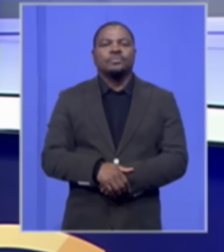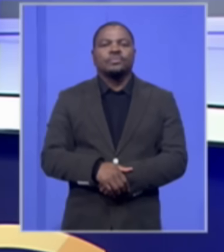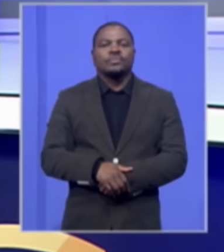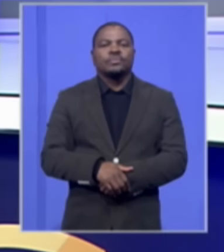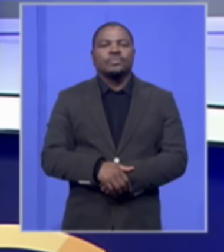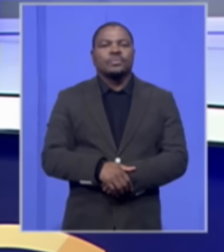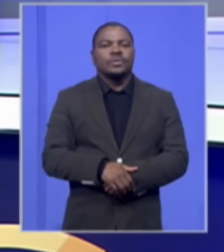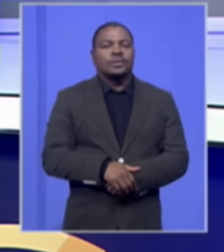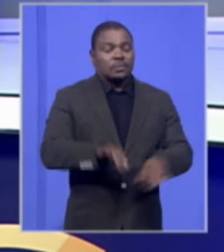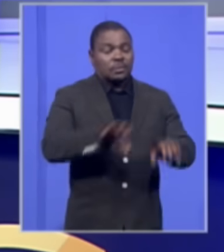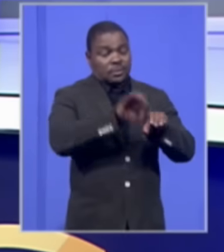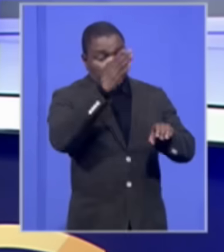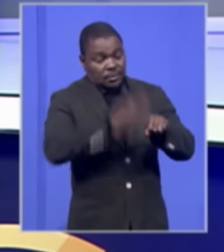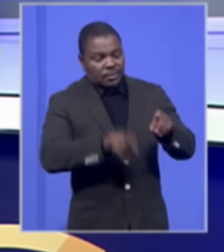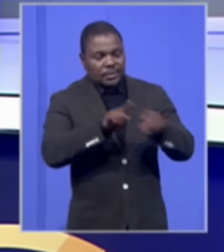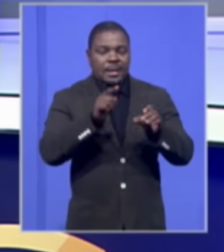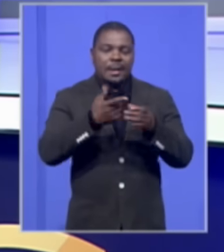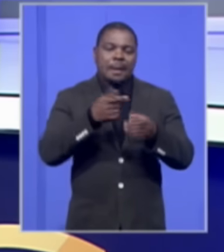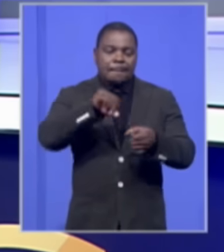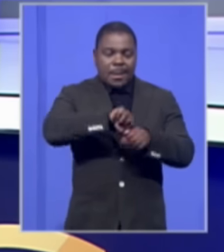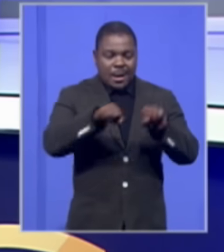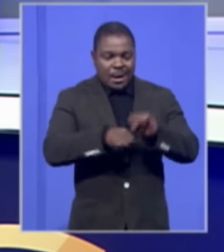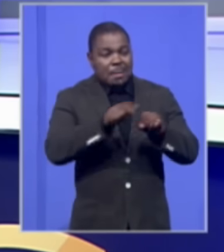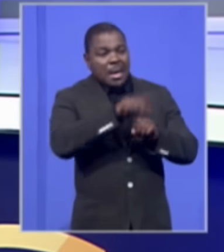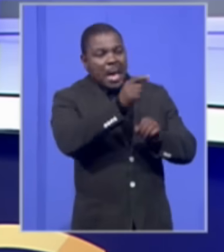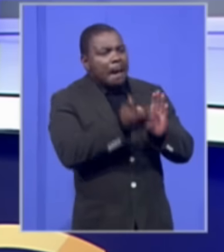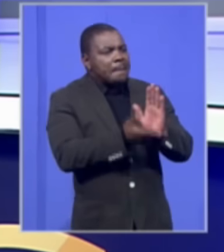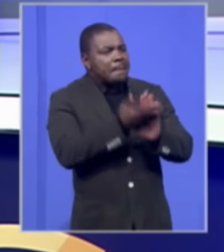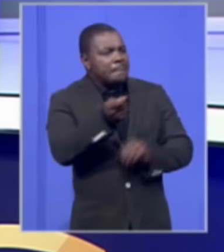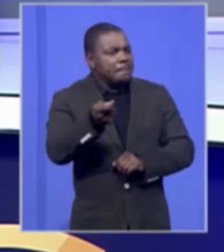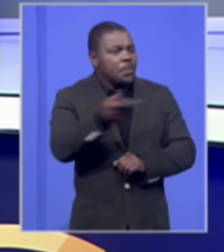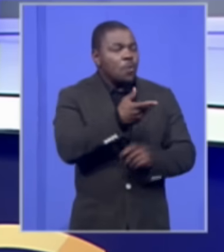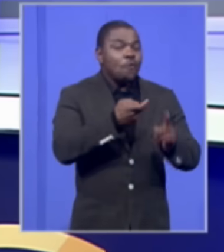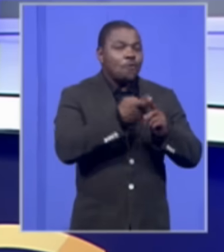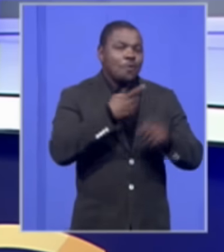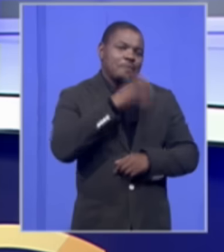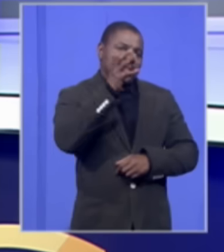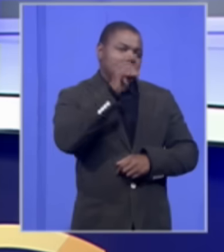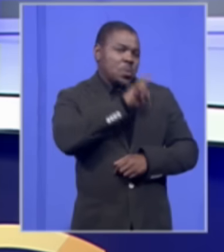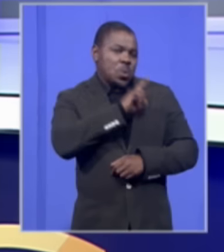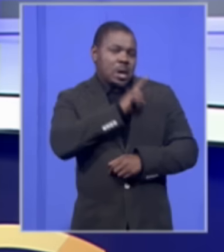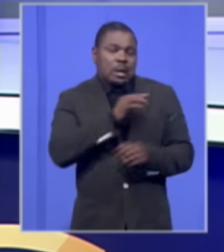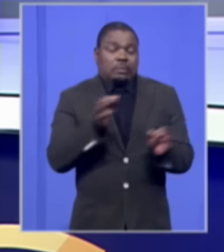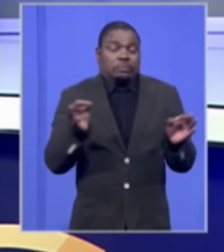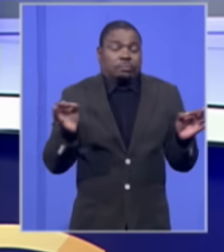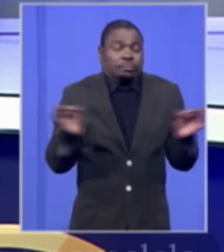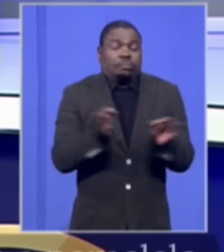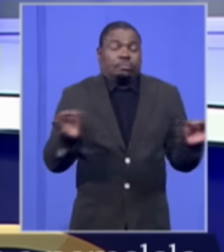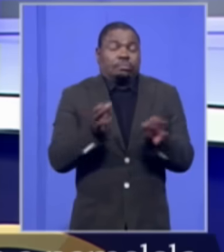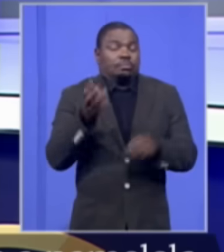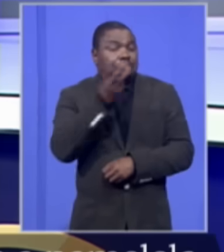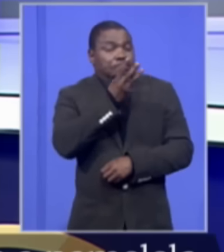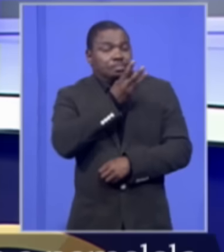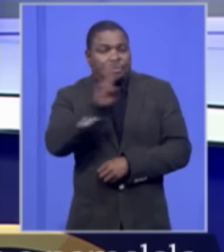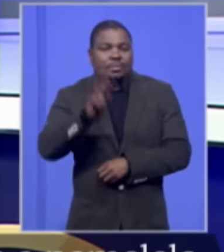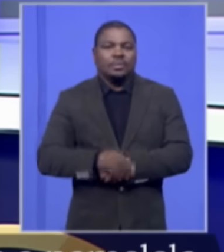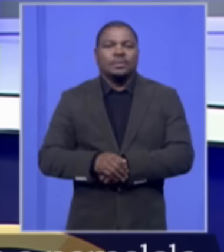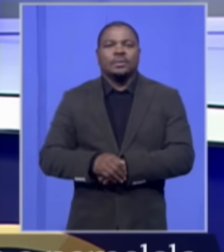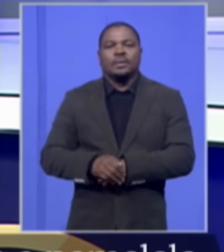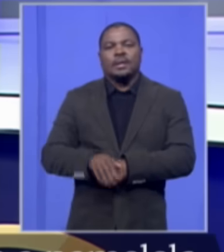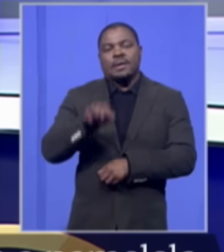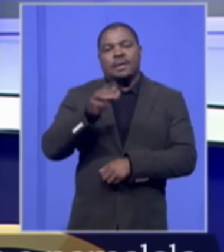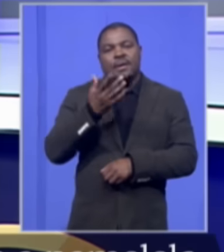Theko ya dikgong le parafene gare ya namelela mafelong a mangwe ka Free State ka baka la phefo ya go tsenelela le marapong. Badudi ba Mqeleng